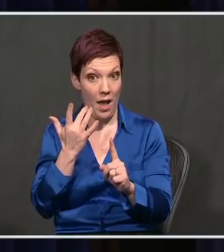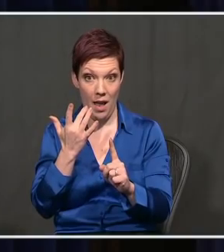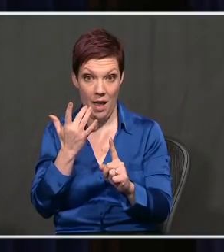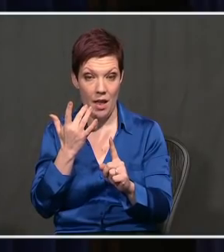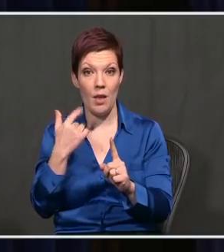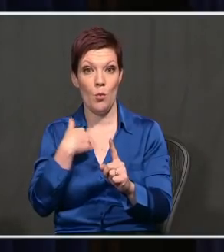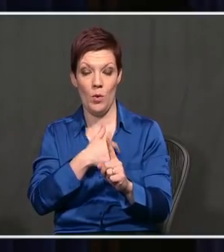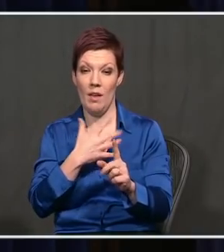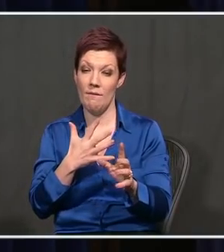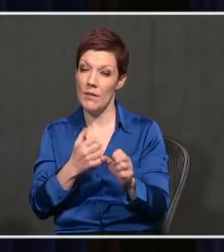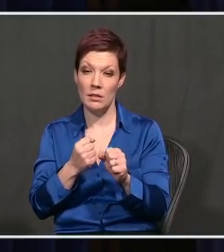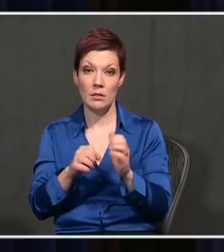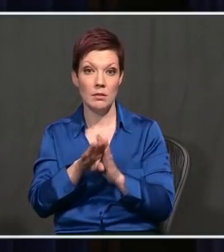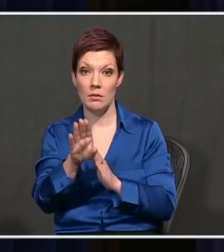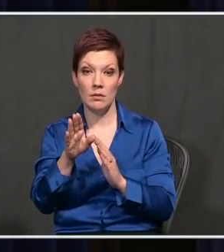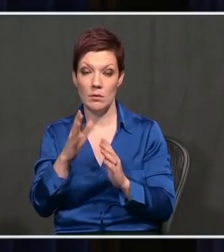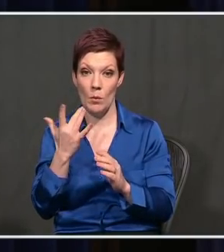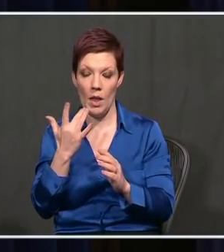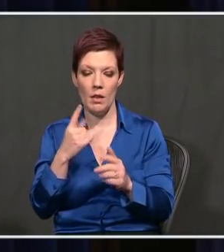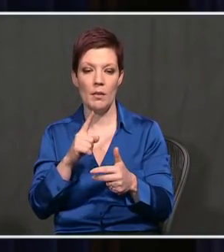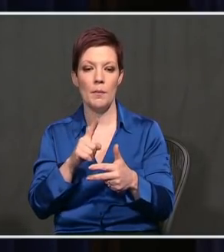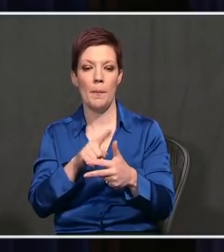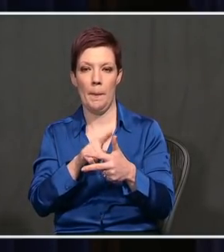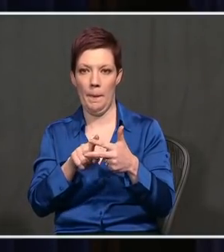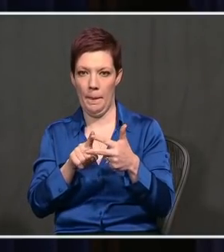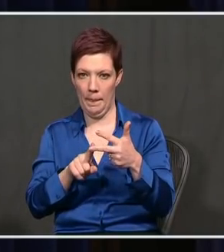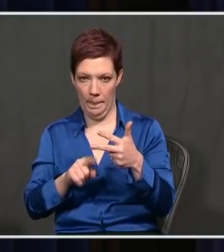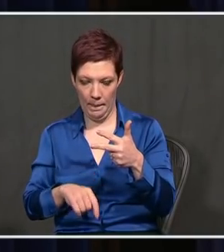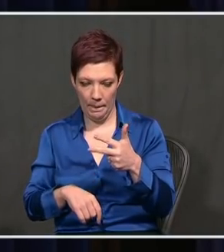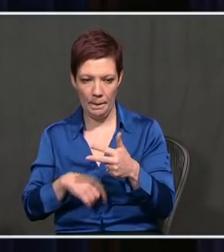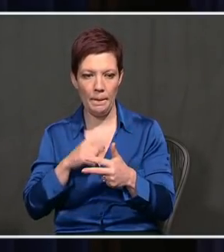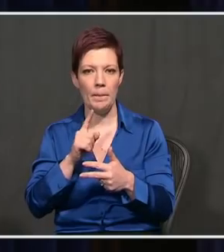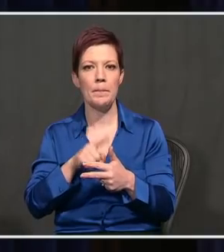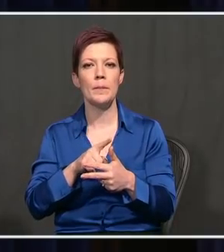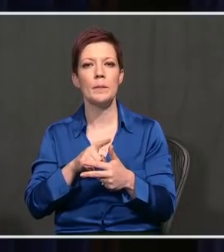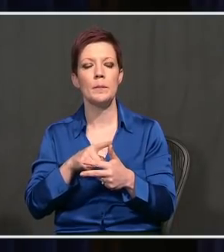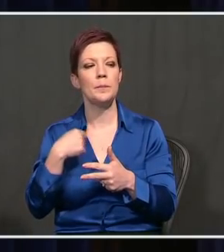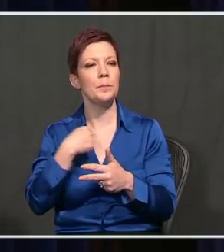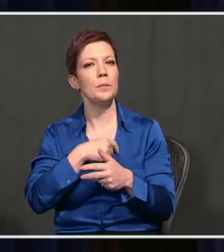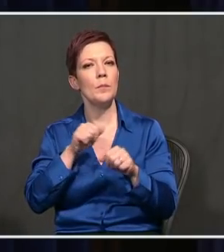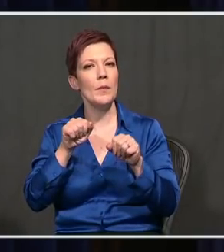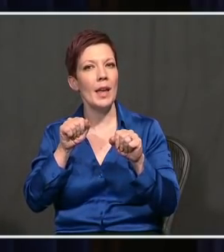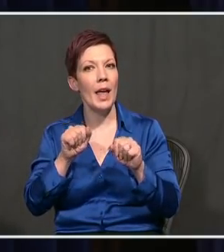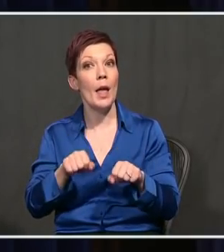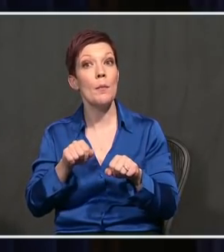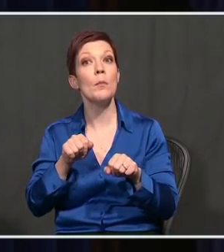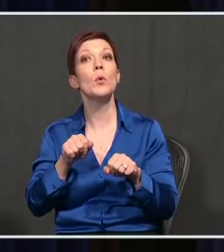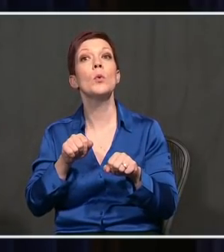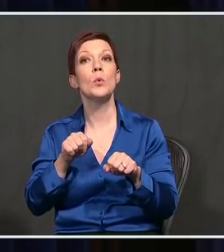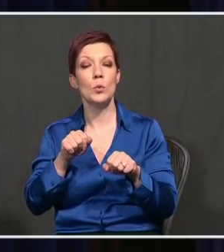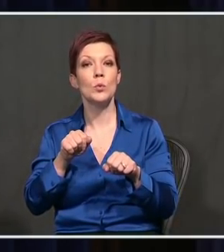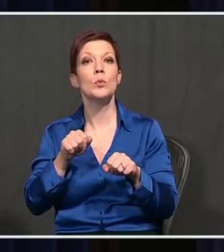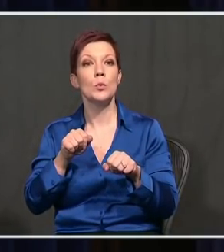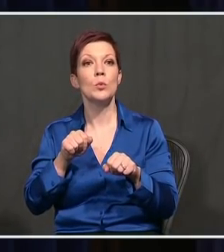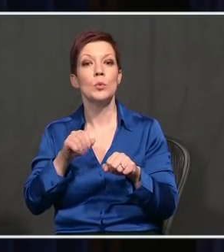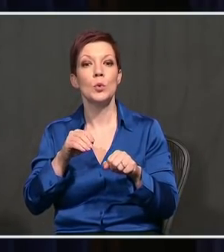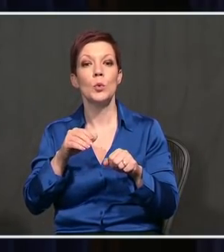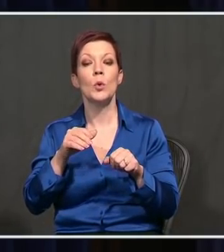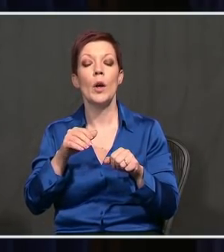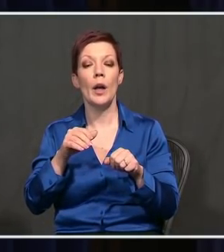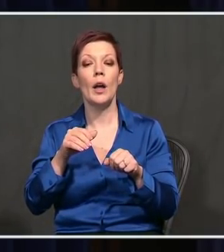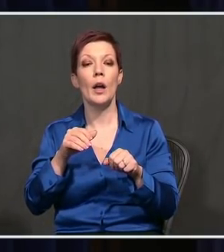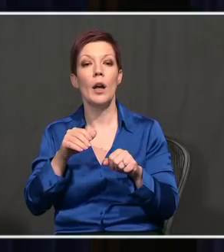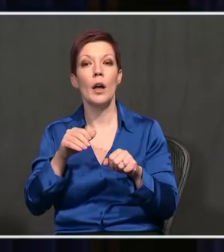reasons. The first reason is we were able to cut the front part of the discovery